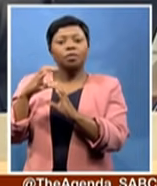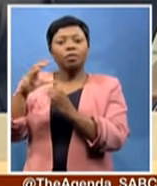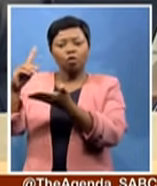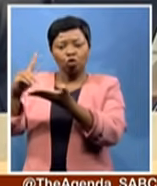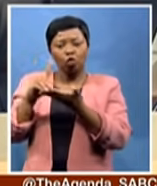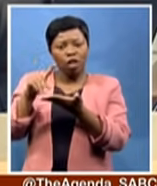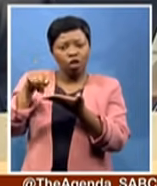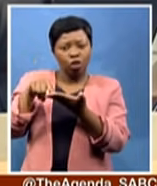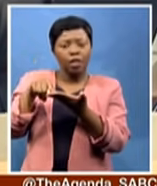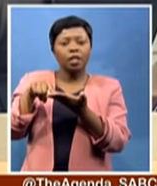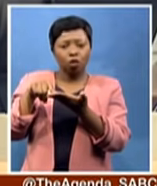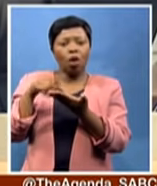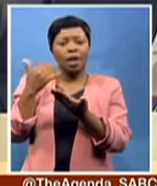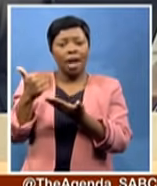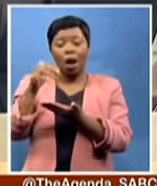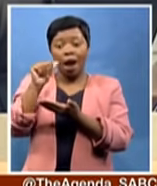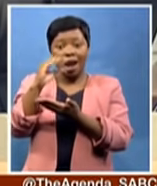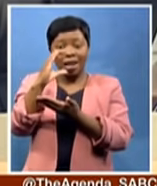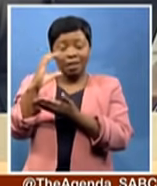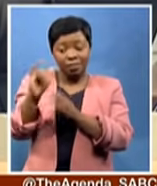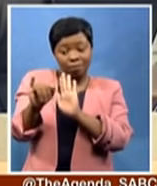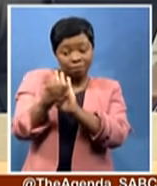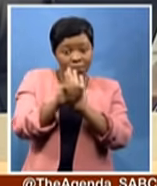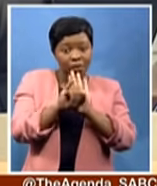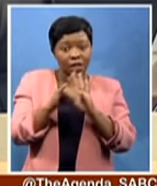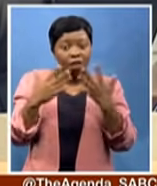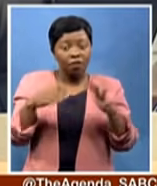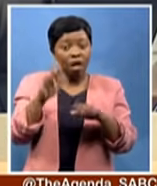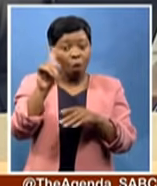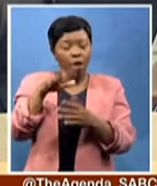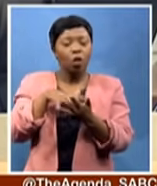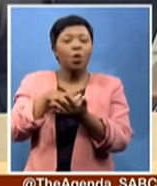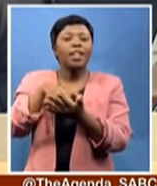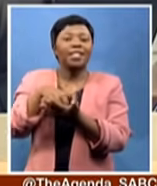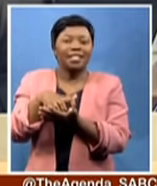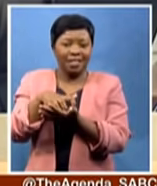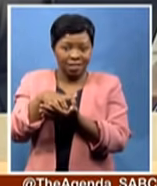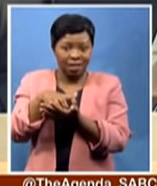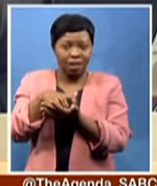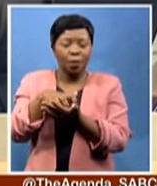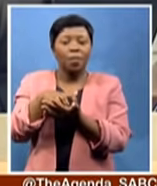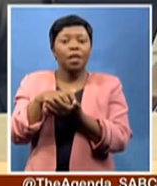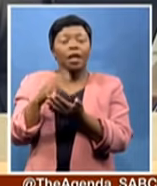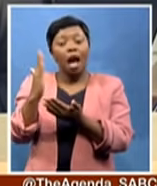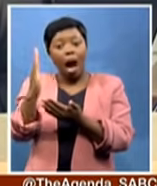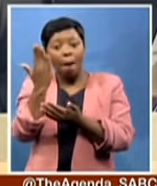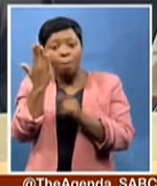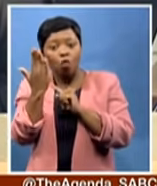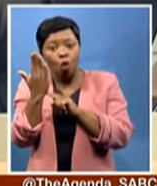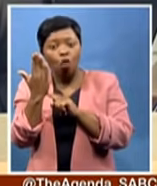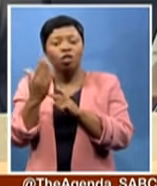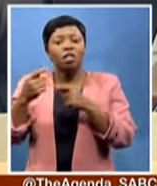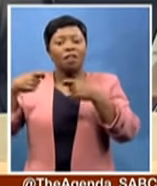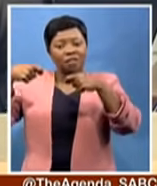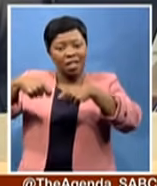identified weaknesses in its approach to the funding of internal party contests, that is, leadership contests.